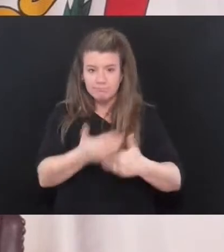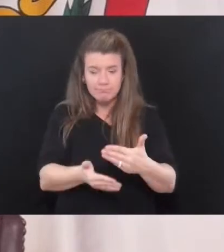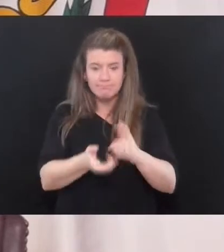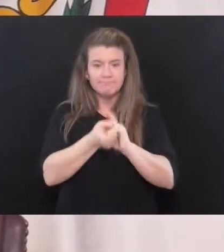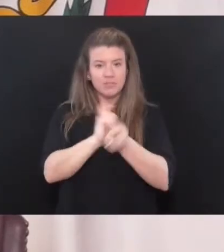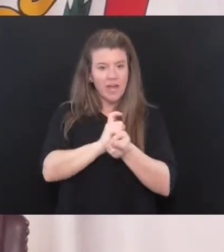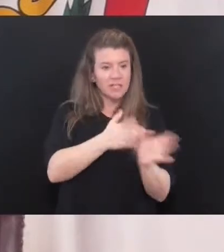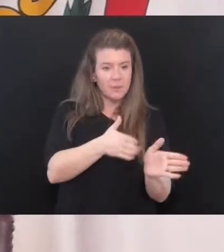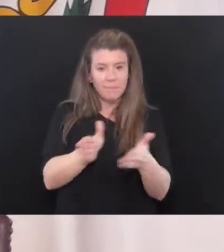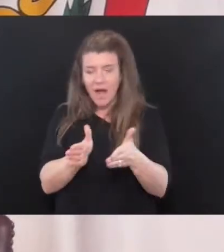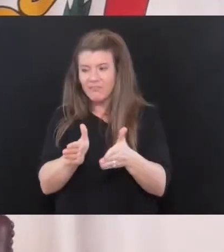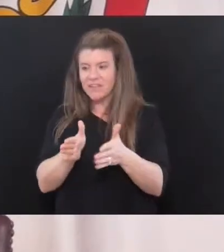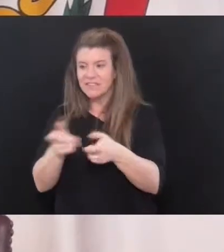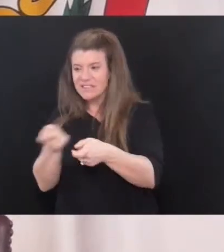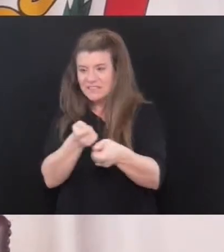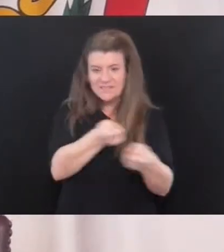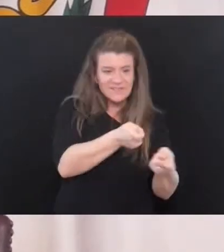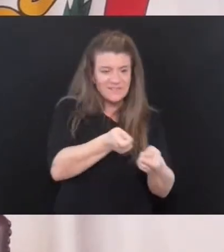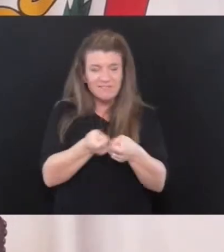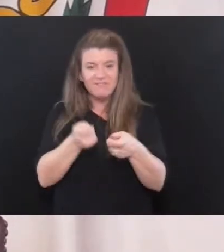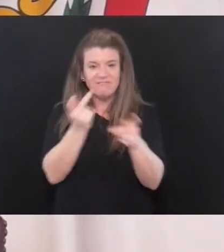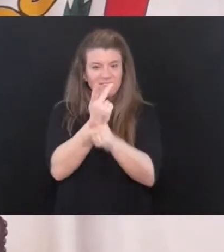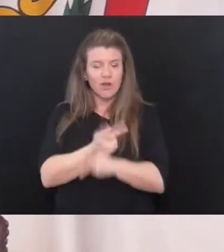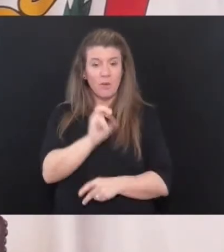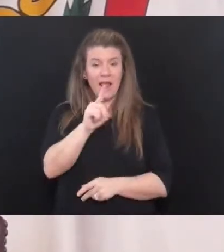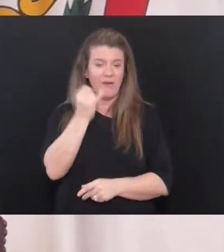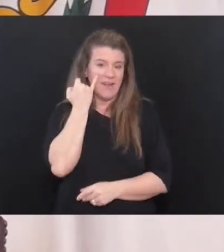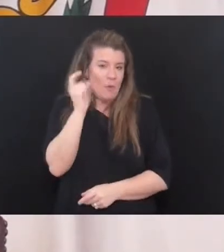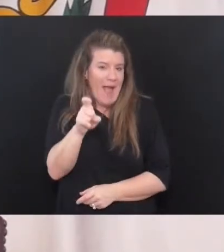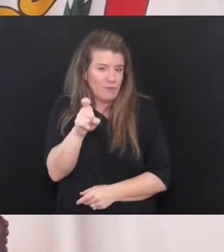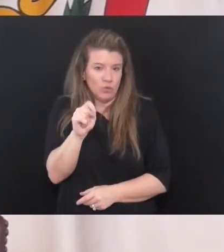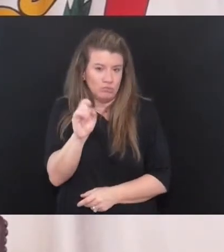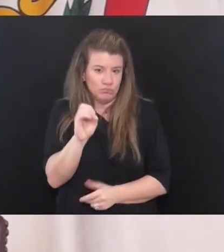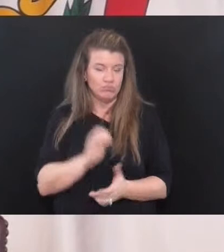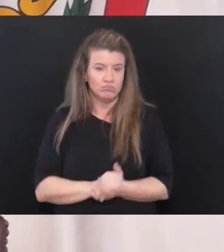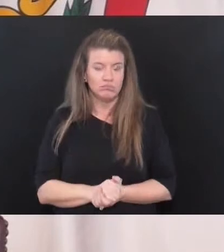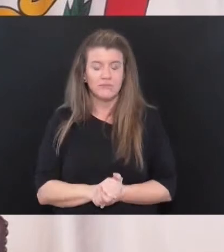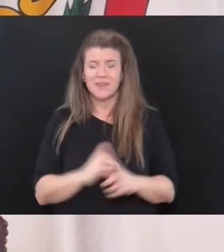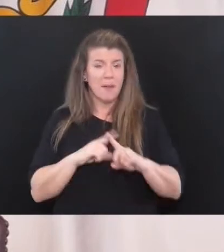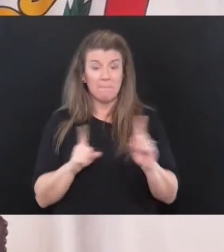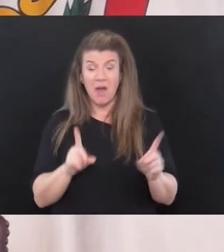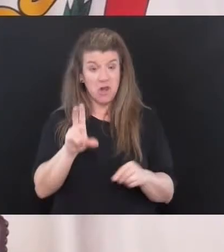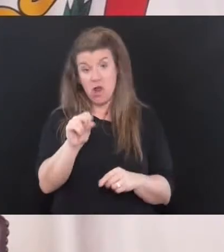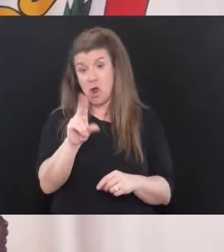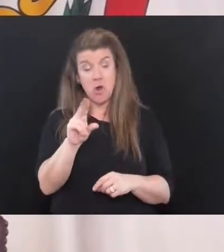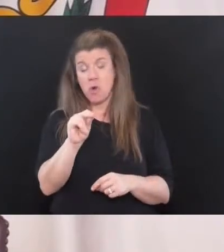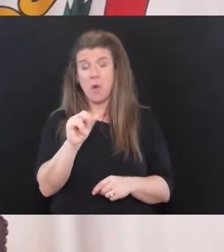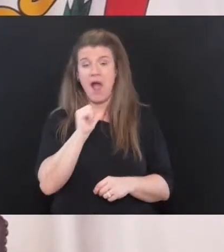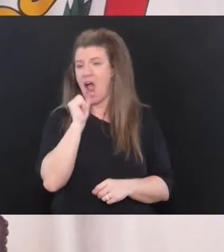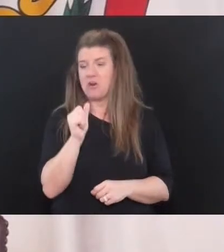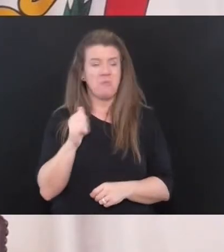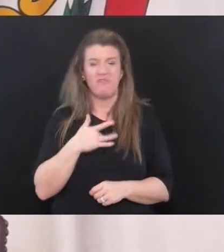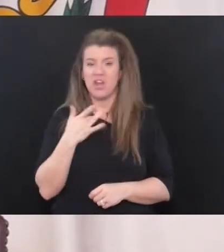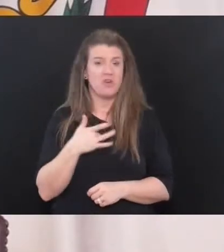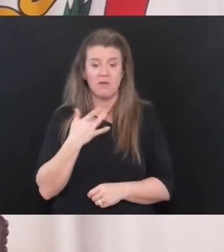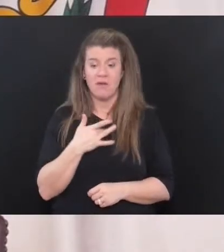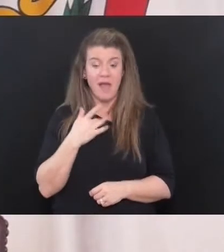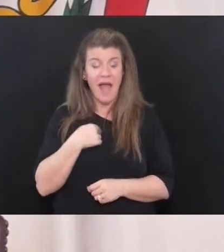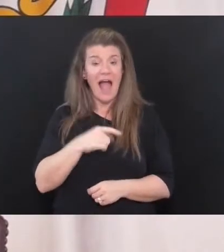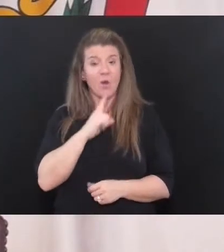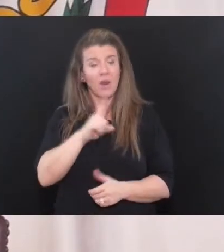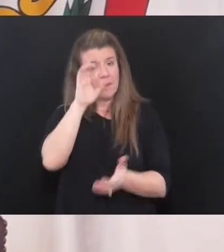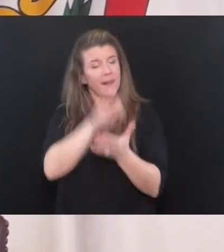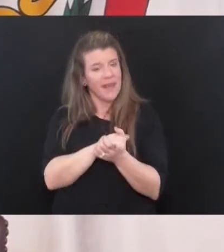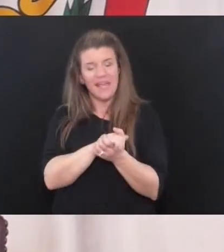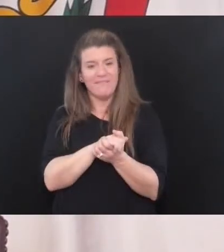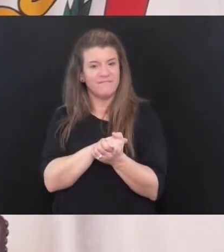to pull some things back if you have to and everything. But no, without any question, I absolutely believe